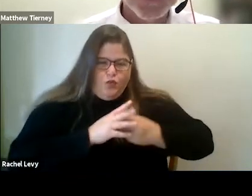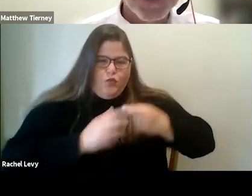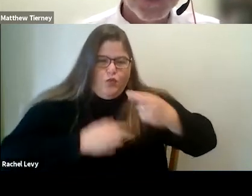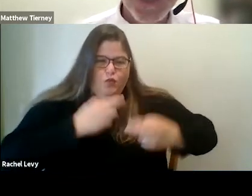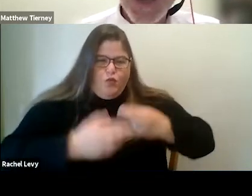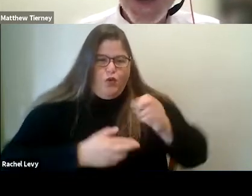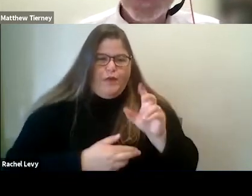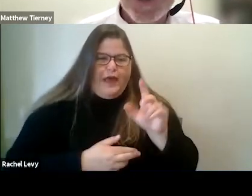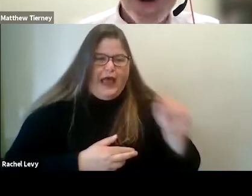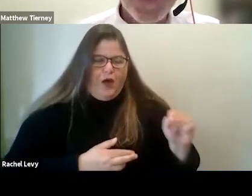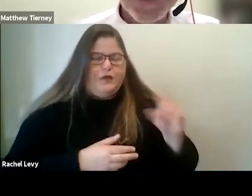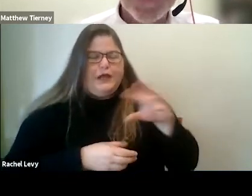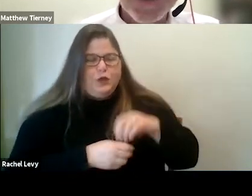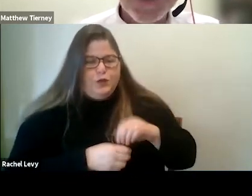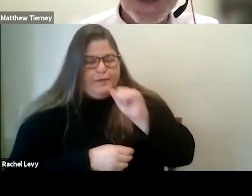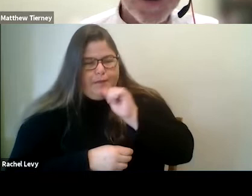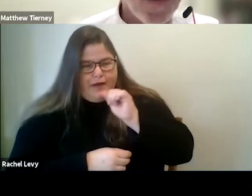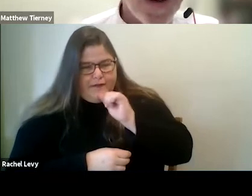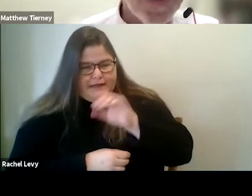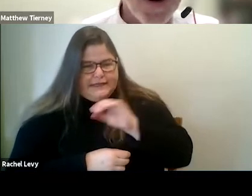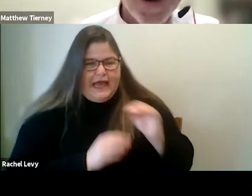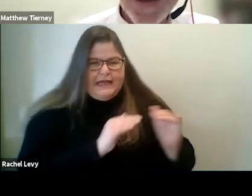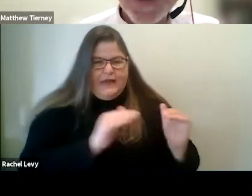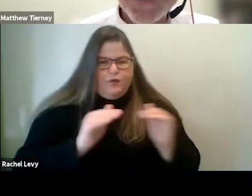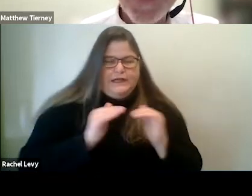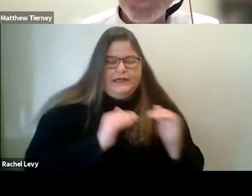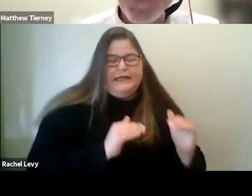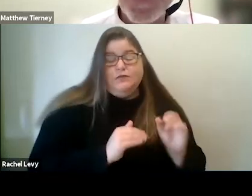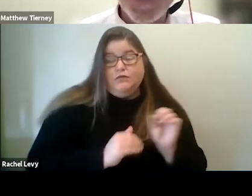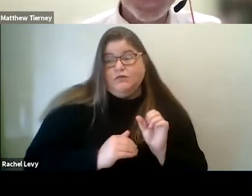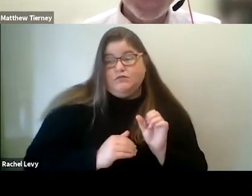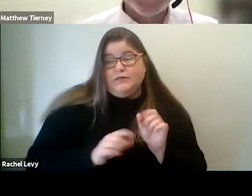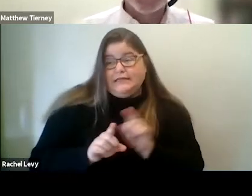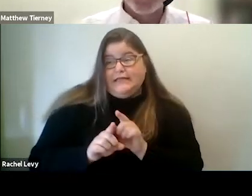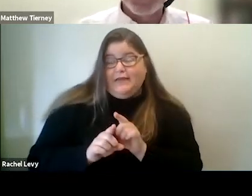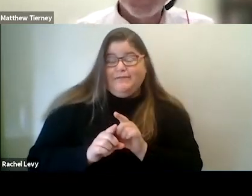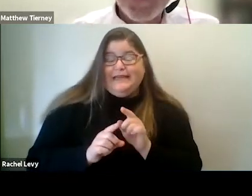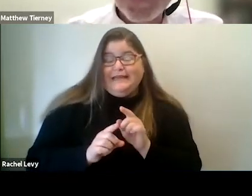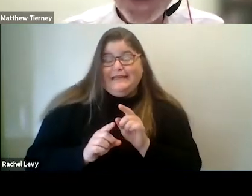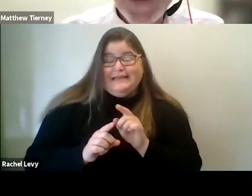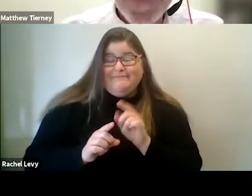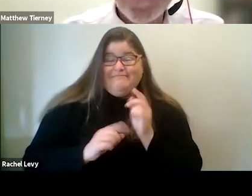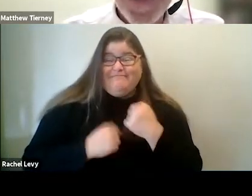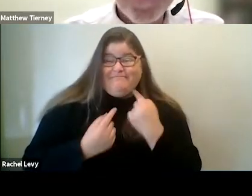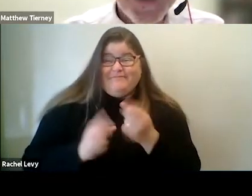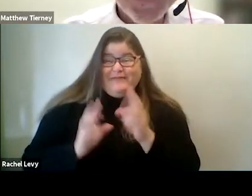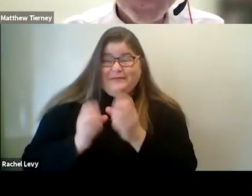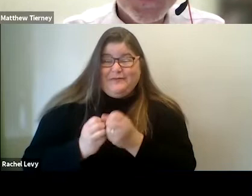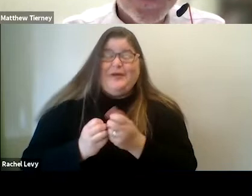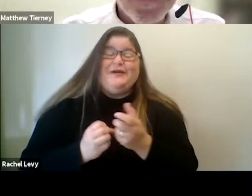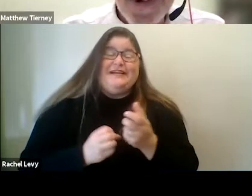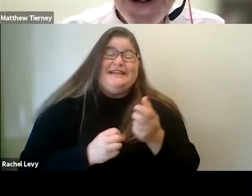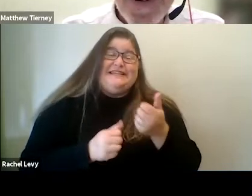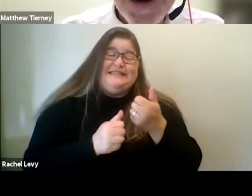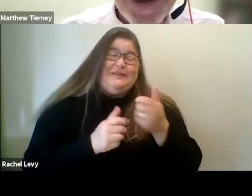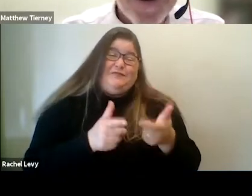equity considerations. As with other aspects of this webinar, it's going to be pretty quick at this point. Each speaker is going to have about 5 minutes. And as